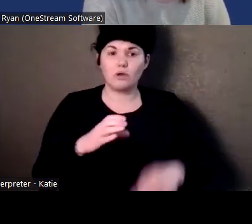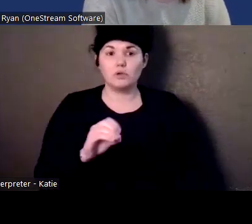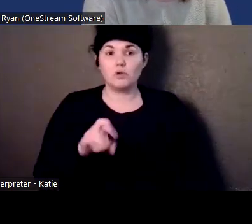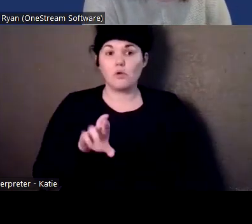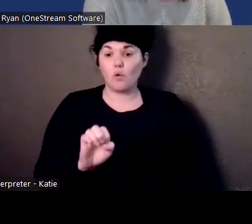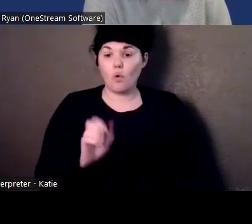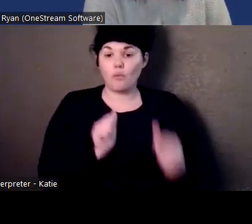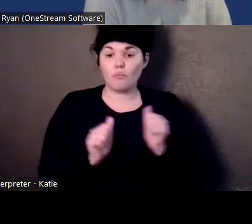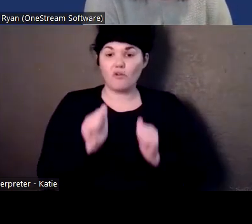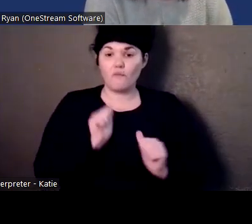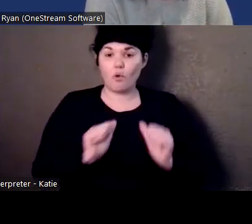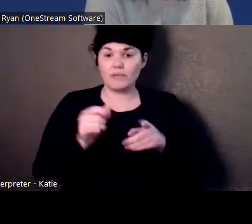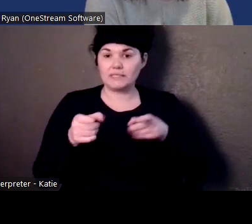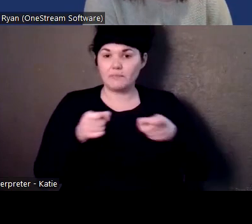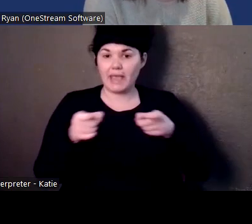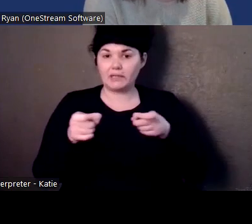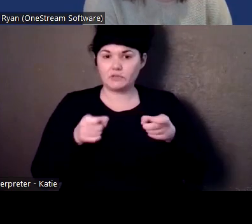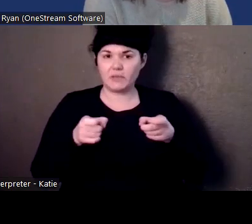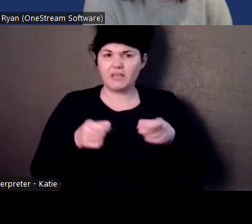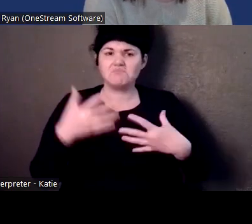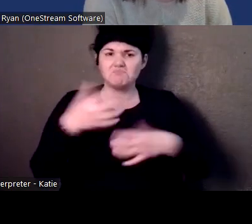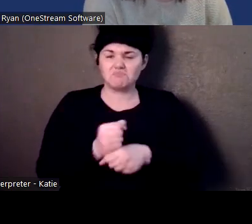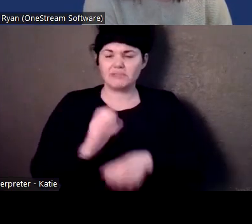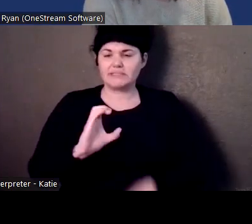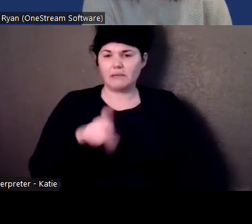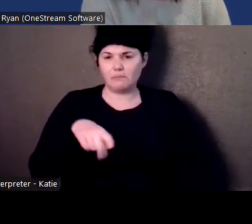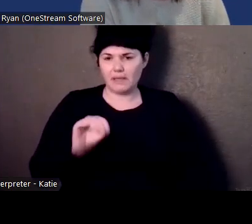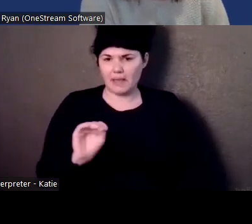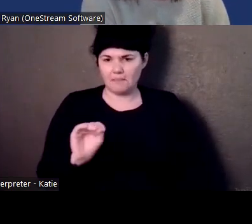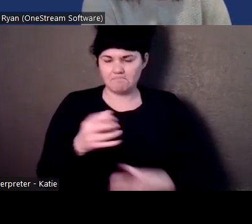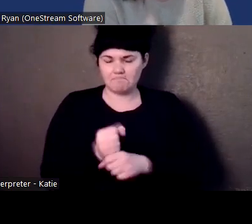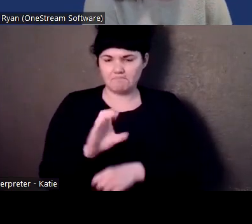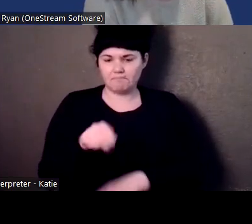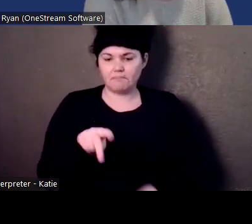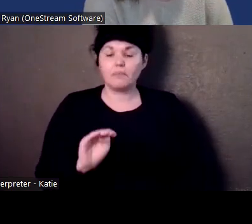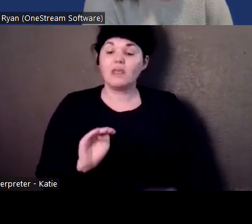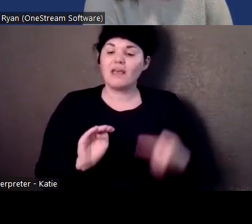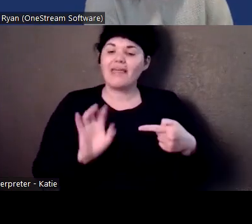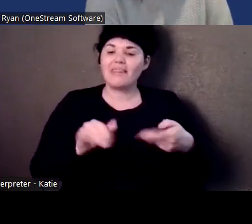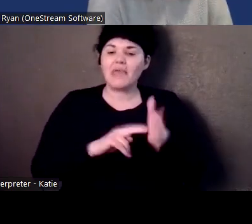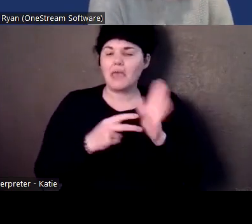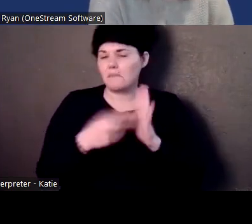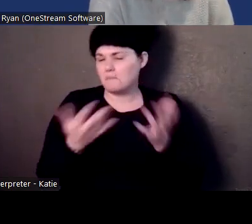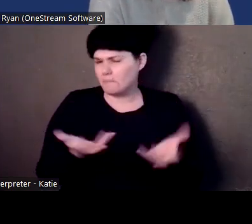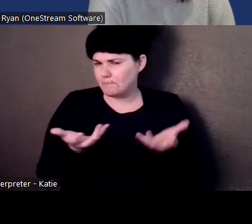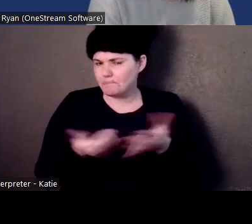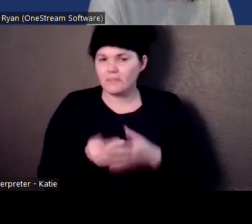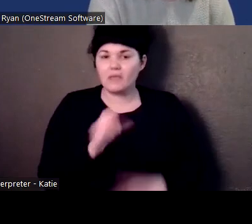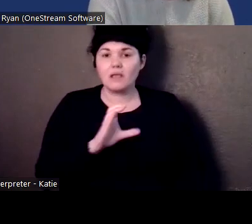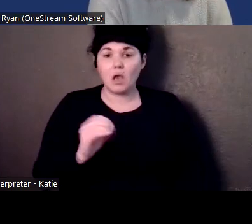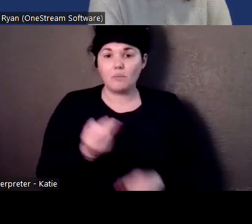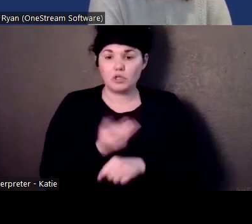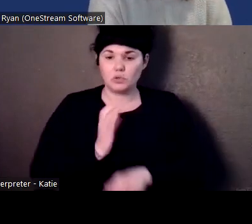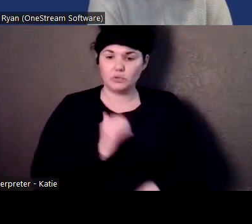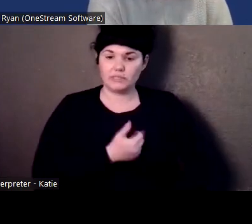Management, or better known as CPM for short. Really what that means is a company uses our platform